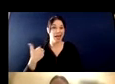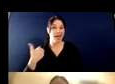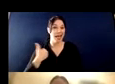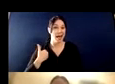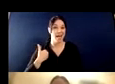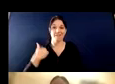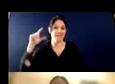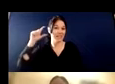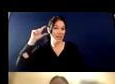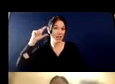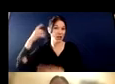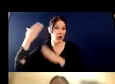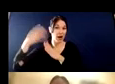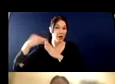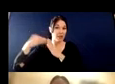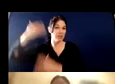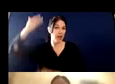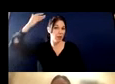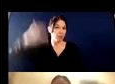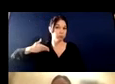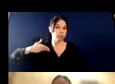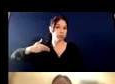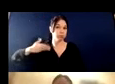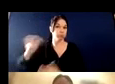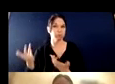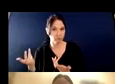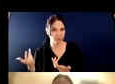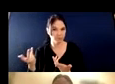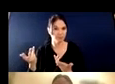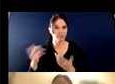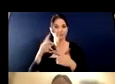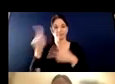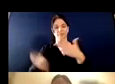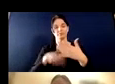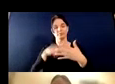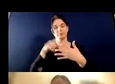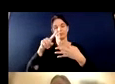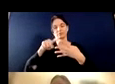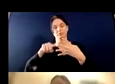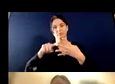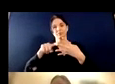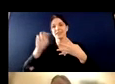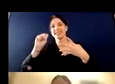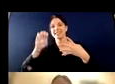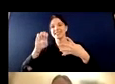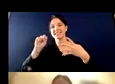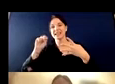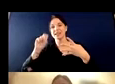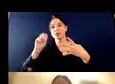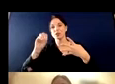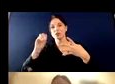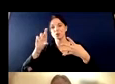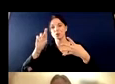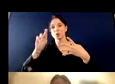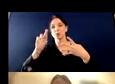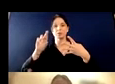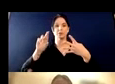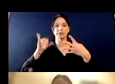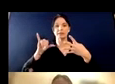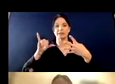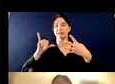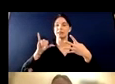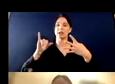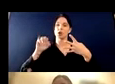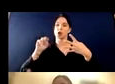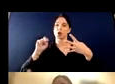The second type of hearing difference is a sensory neural hearing difference. that means there is a difference in the inner ear, in